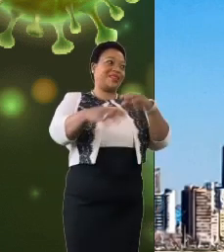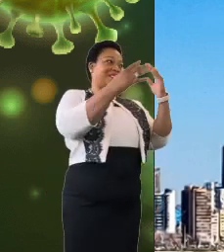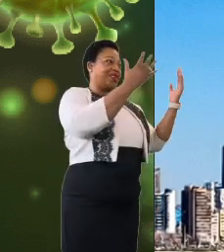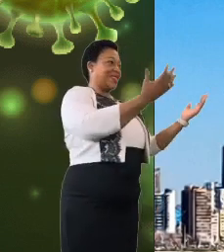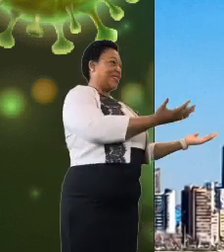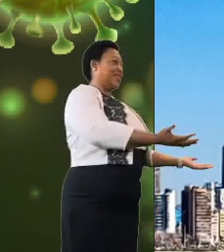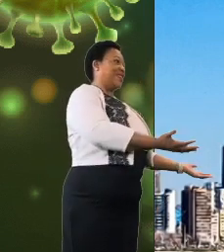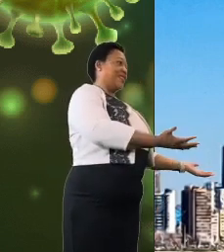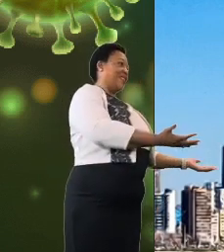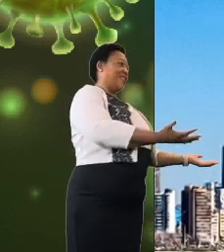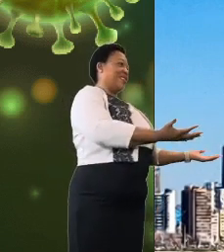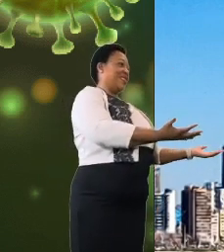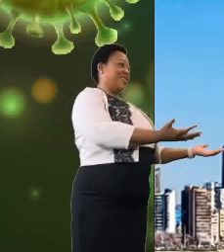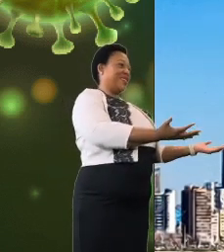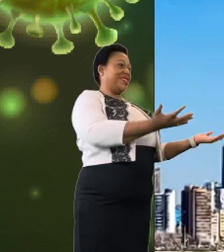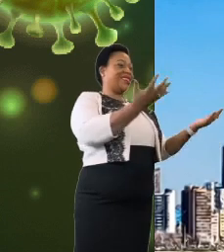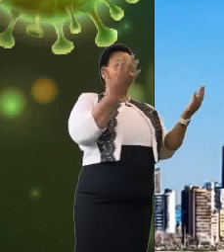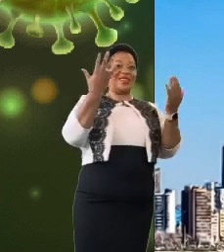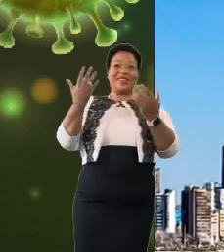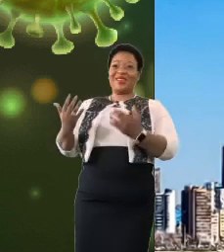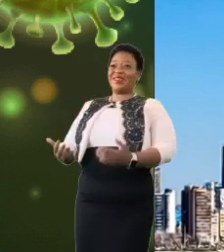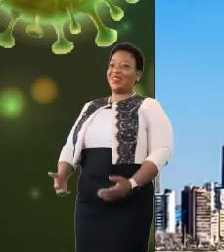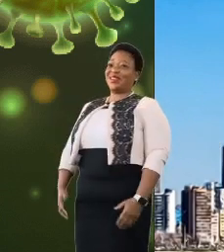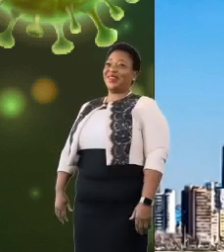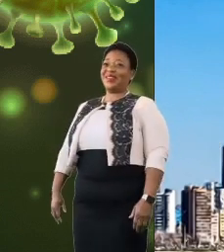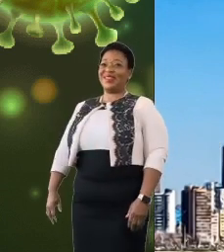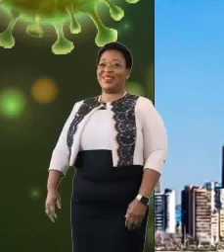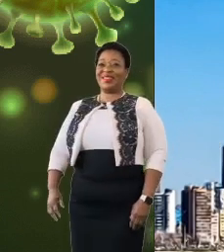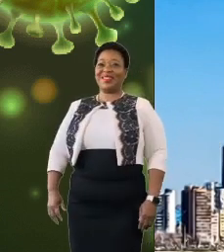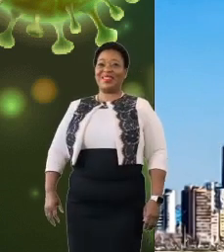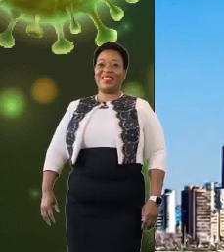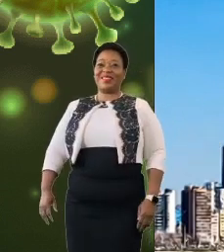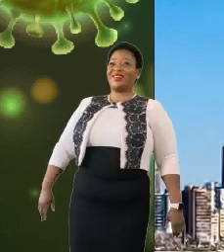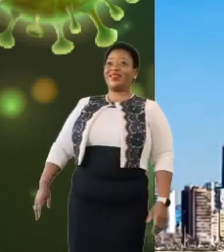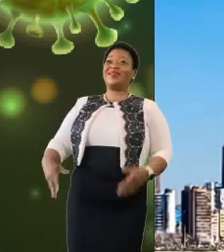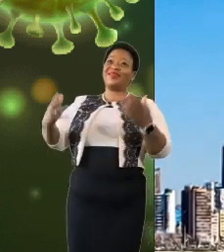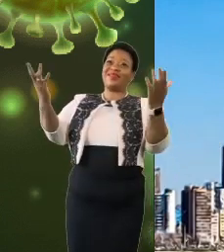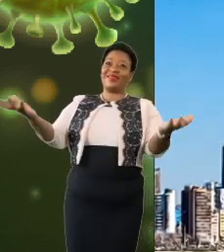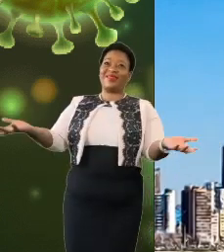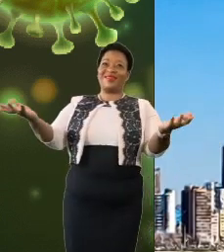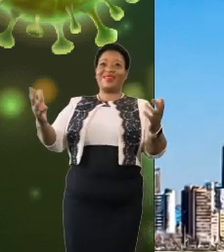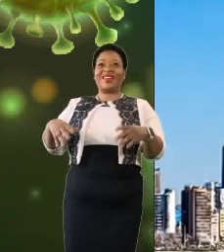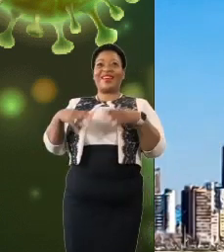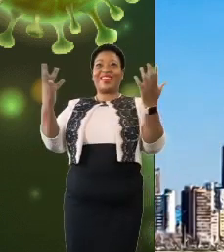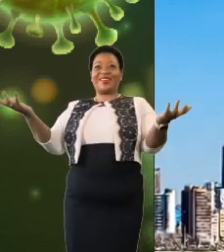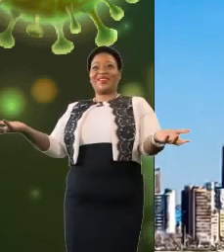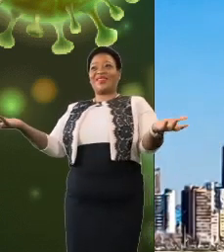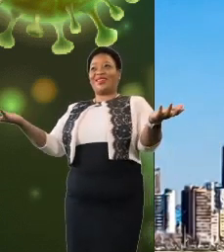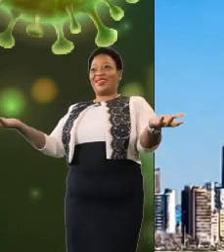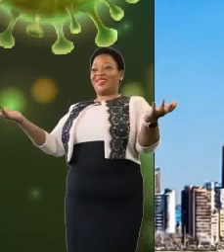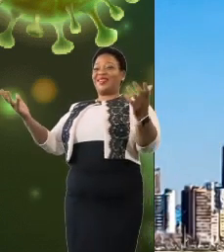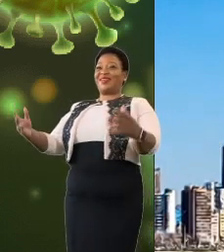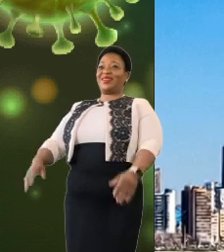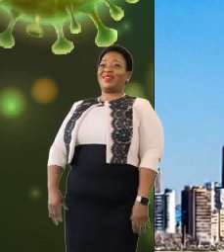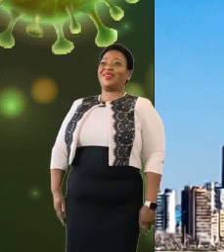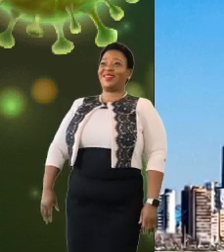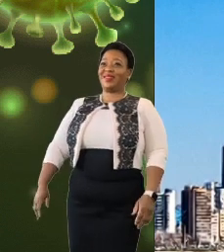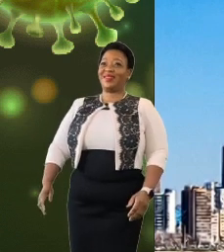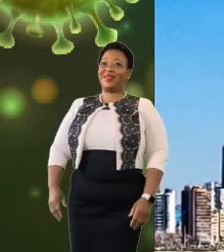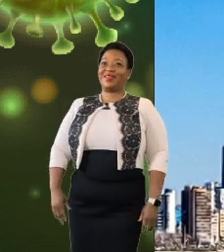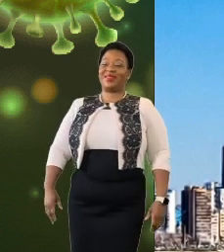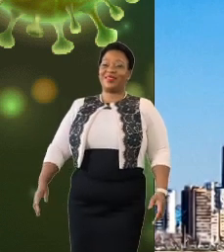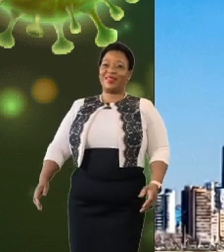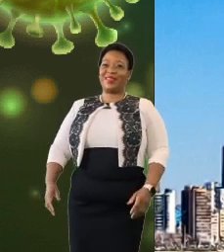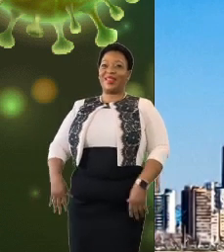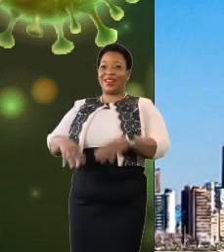directive to look at these specific opportunities so that we are able to guide the process,